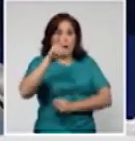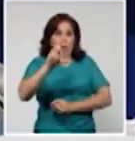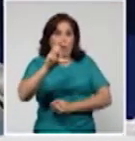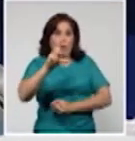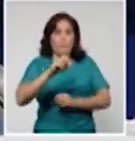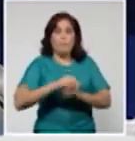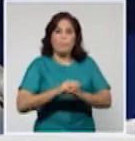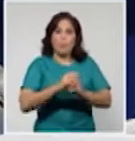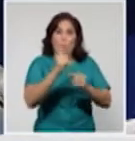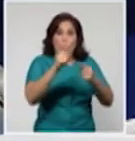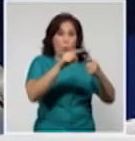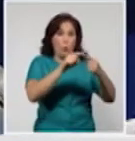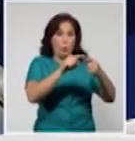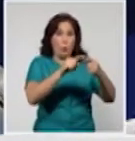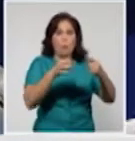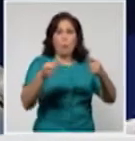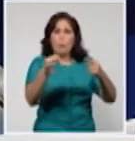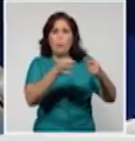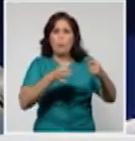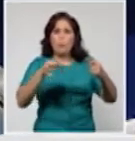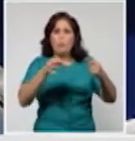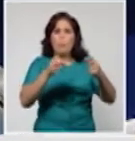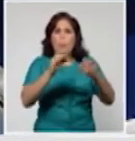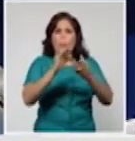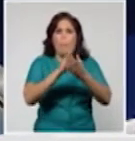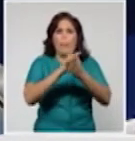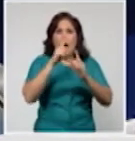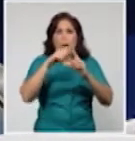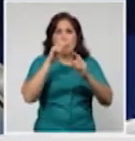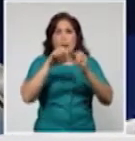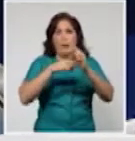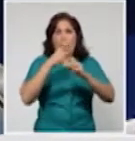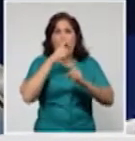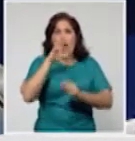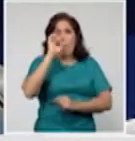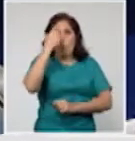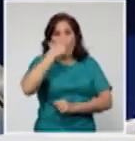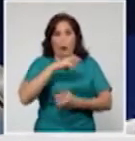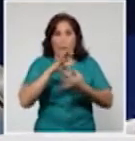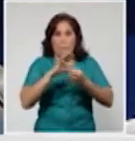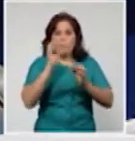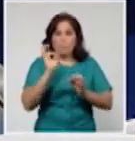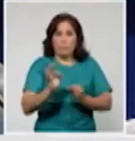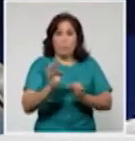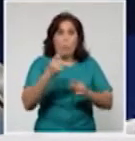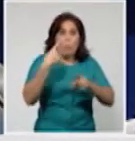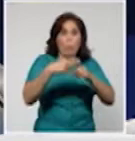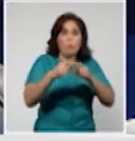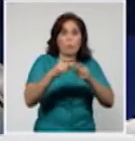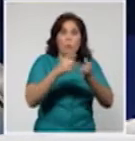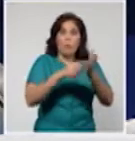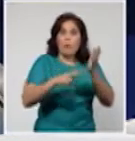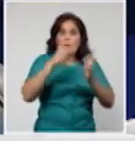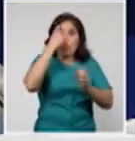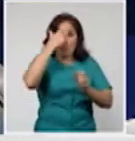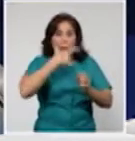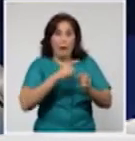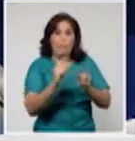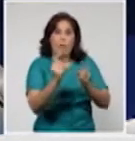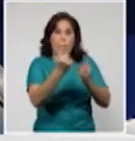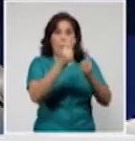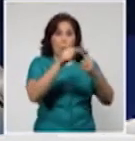the result of local transmission, 1 belongs to the municipality of Manicaragua in Villa